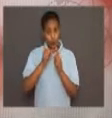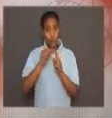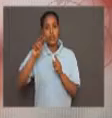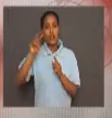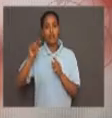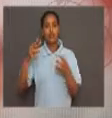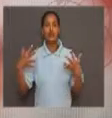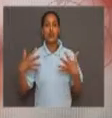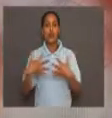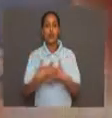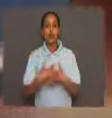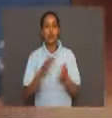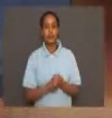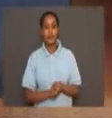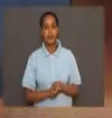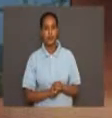nitrogen compounds.